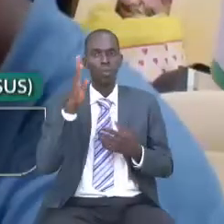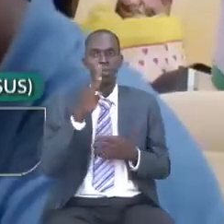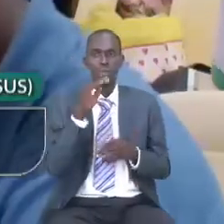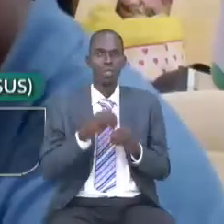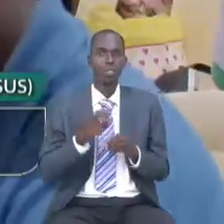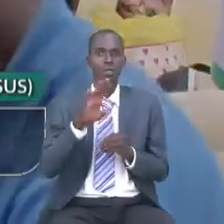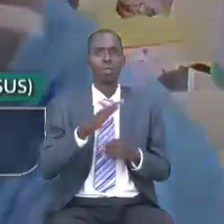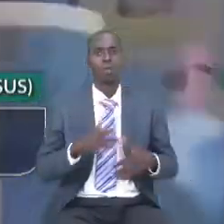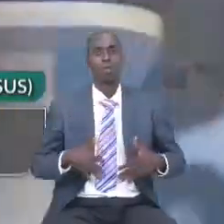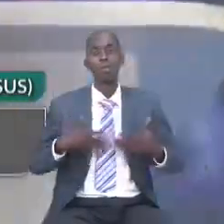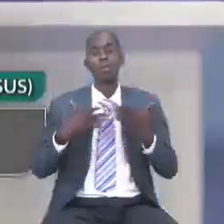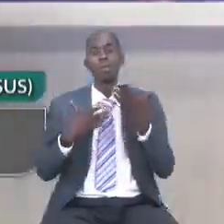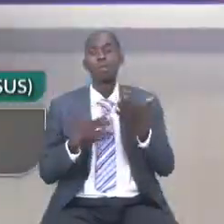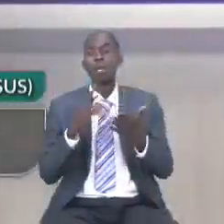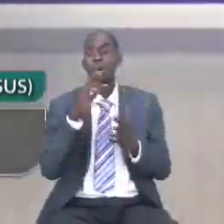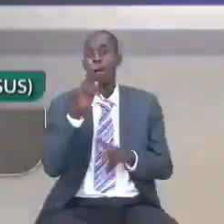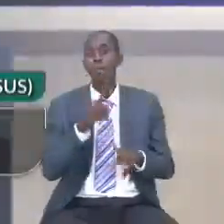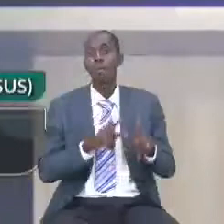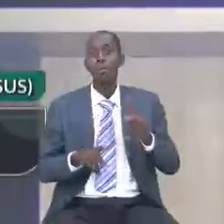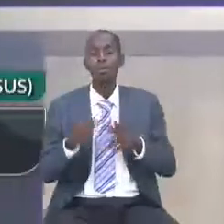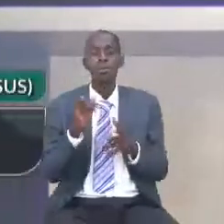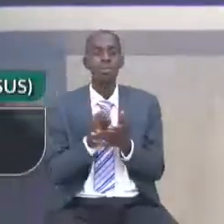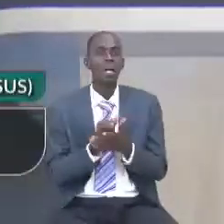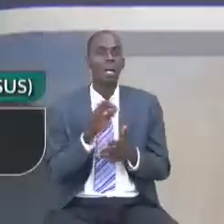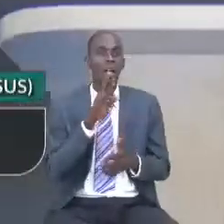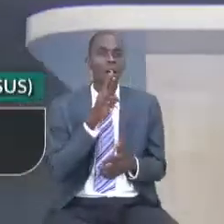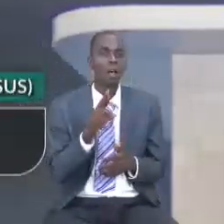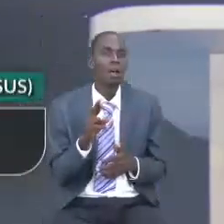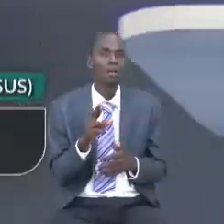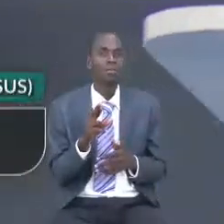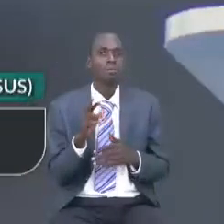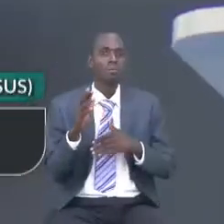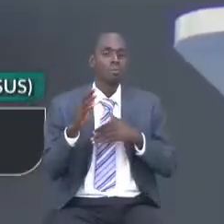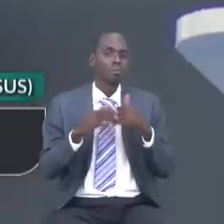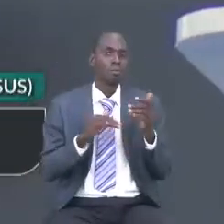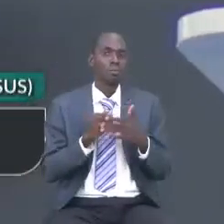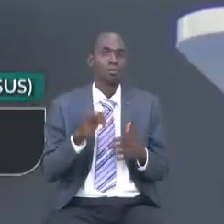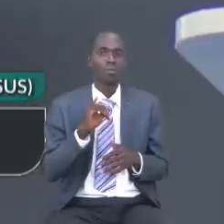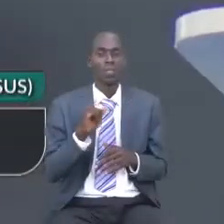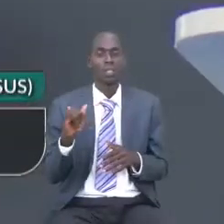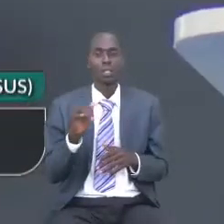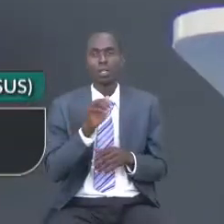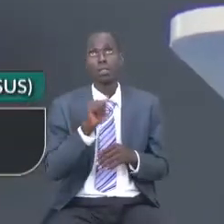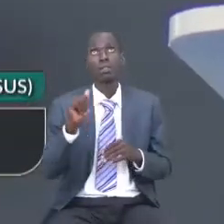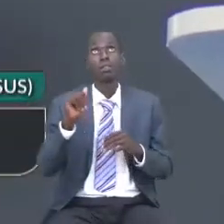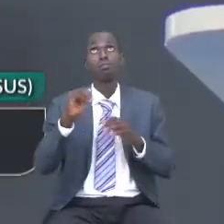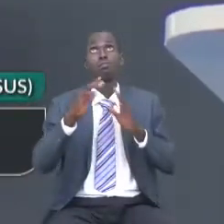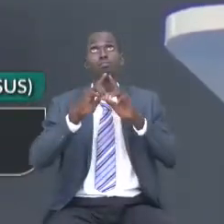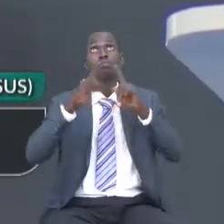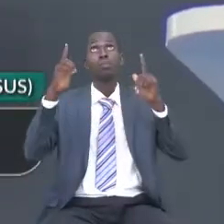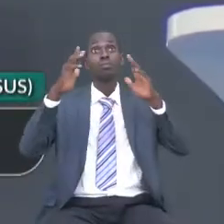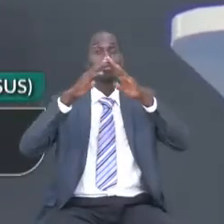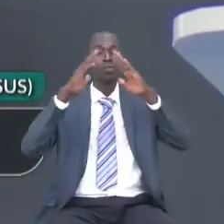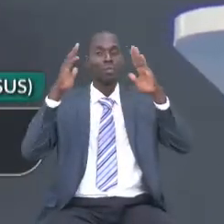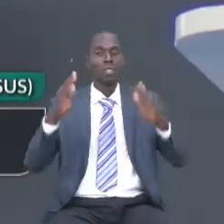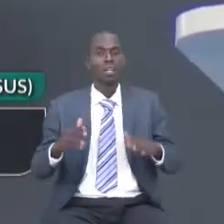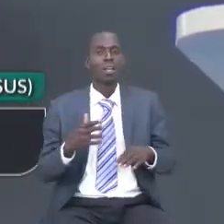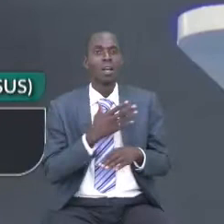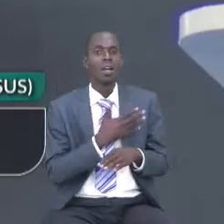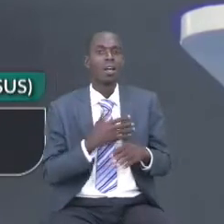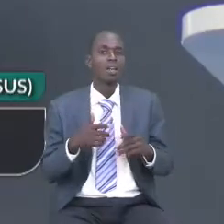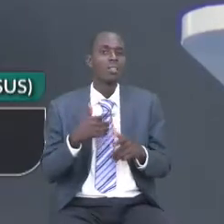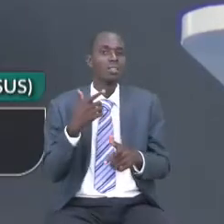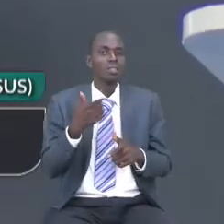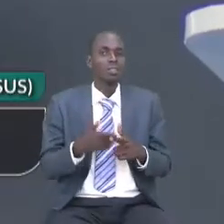were people who were building a cathedral. And then they asked